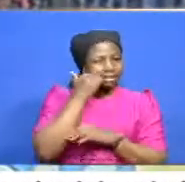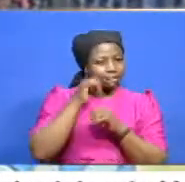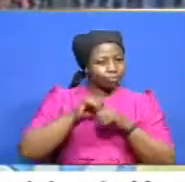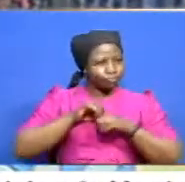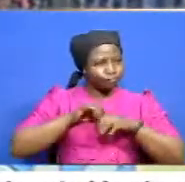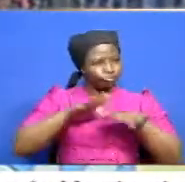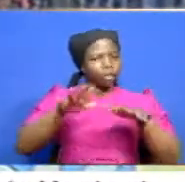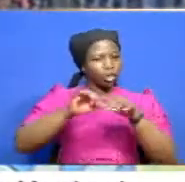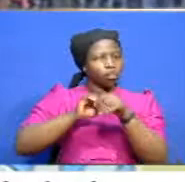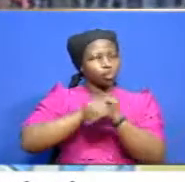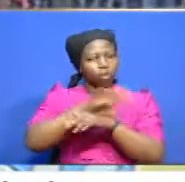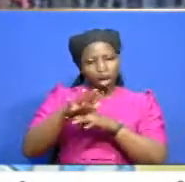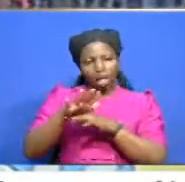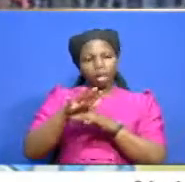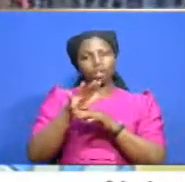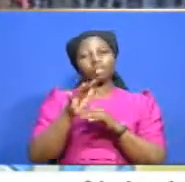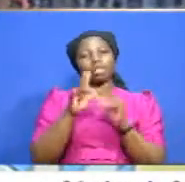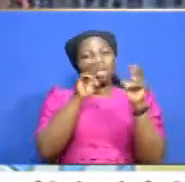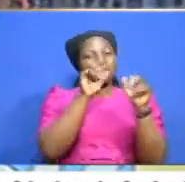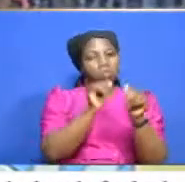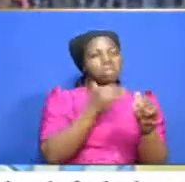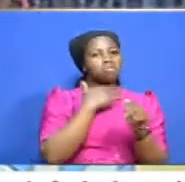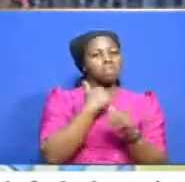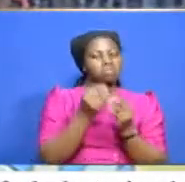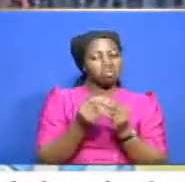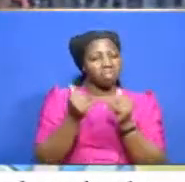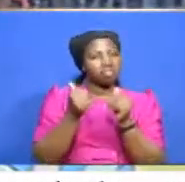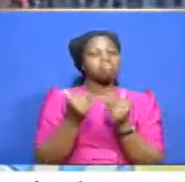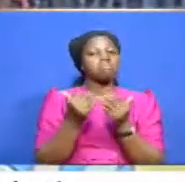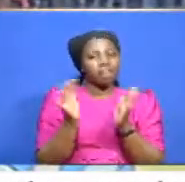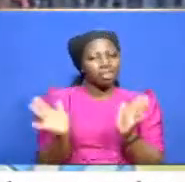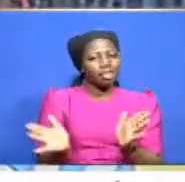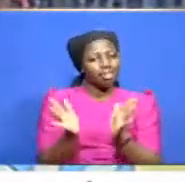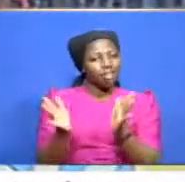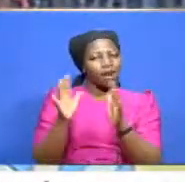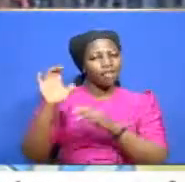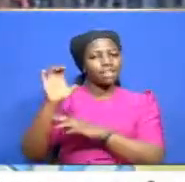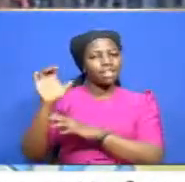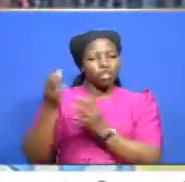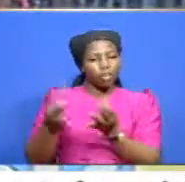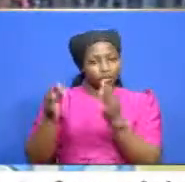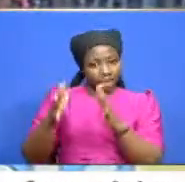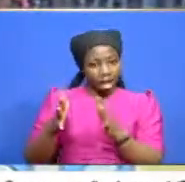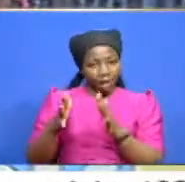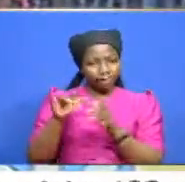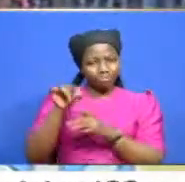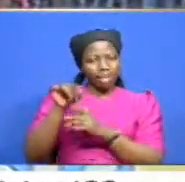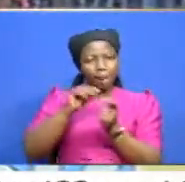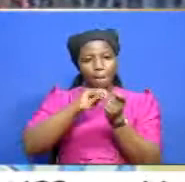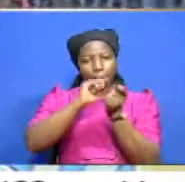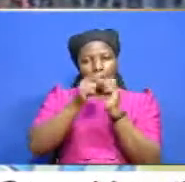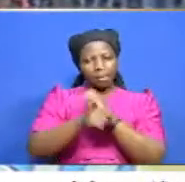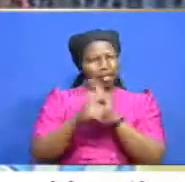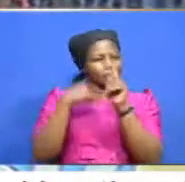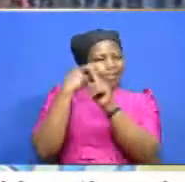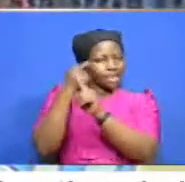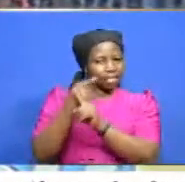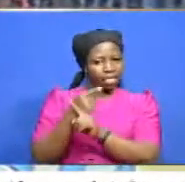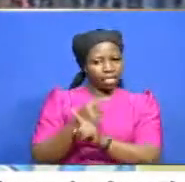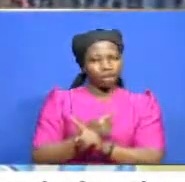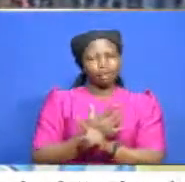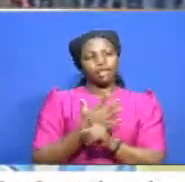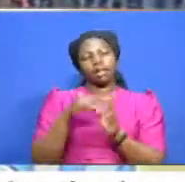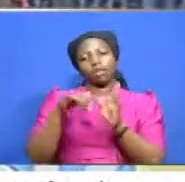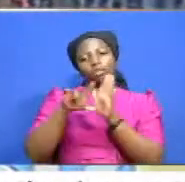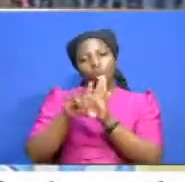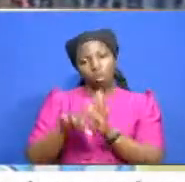Among some of the issues that they want addressed as part of addressing the welfare of clinical officers is an amendment on quite a number of laws.